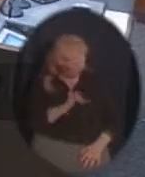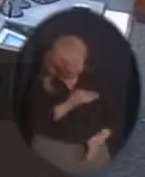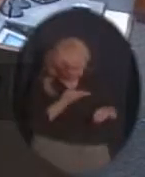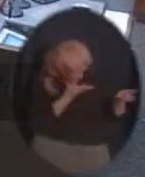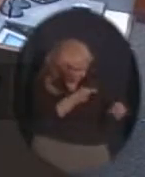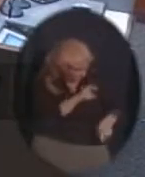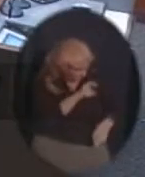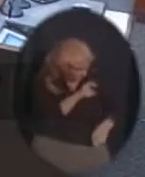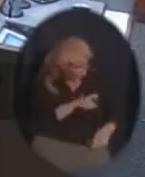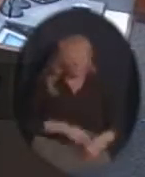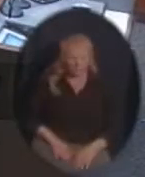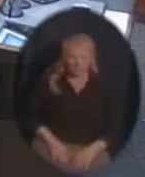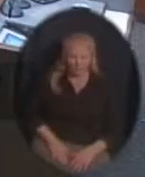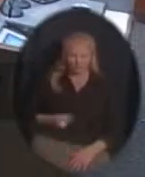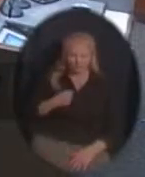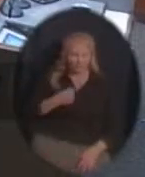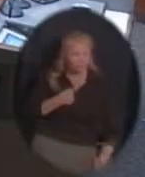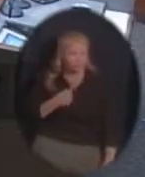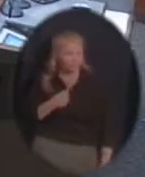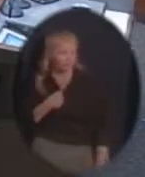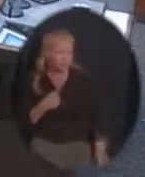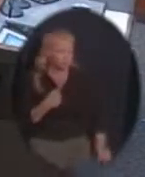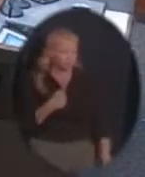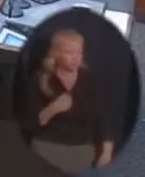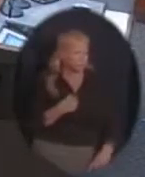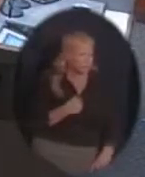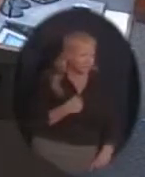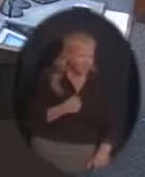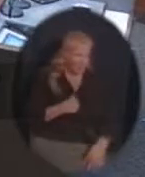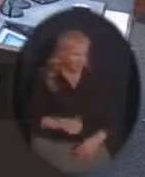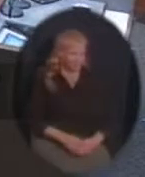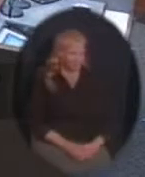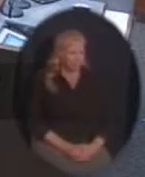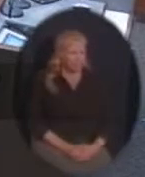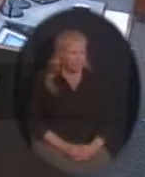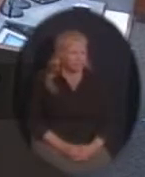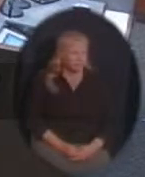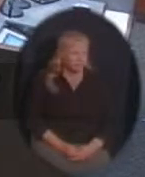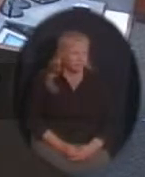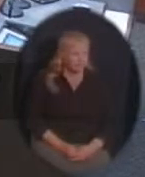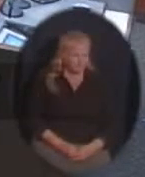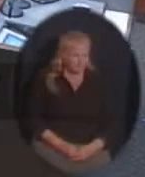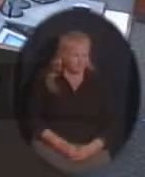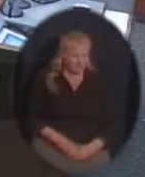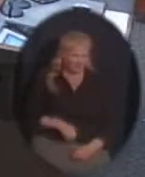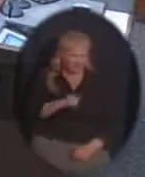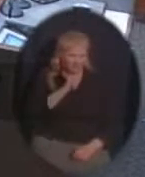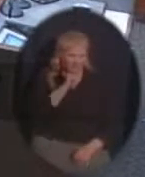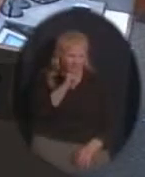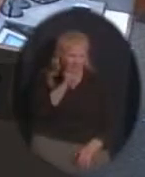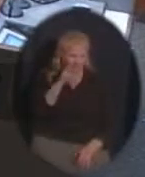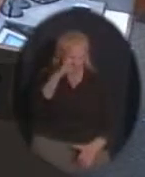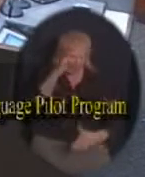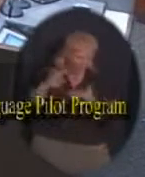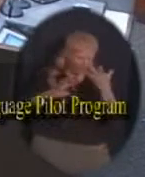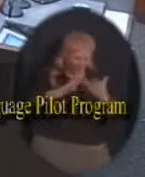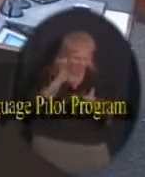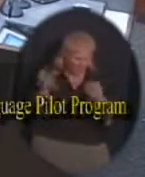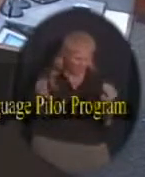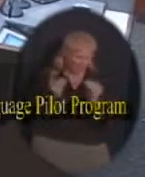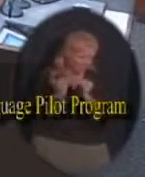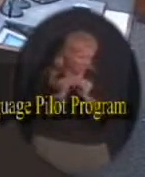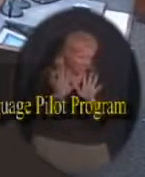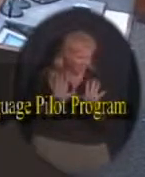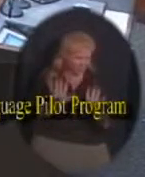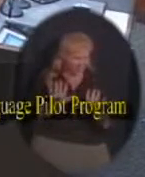move. Can I say one more thing before you Sure. move, Ms. Ashley? Not to muddy the waters anymore, but Mr. Parker's comment about